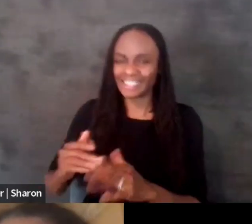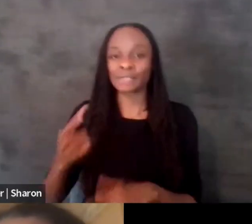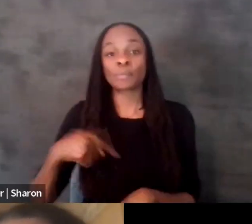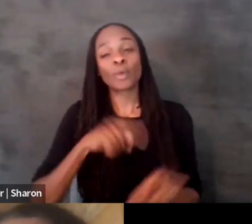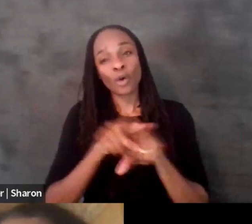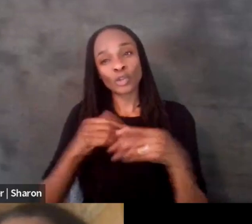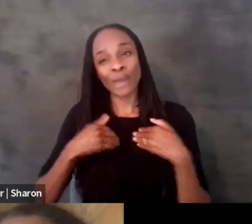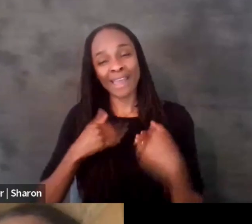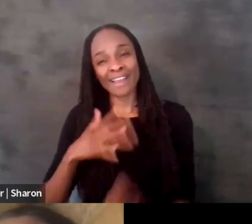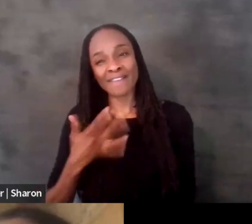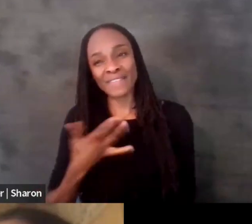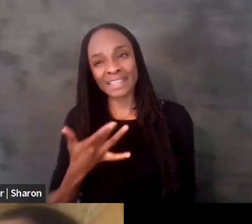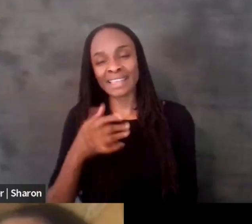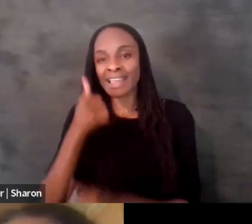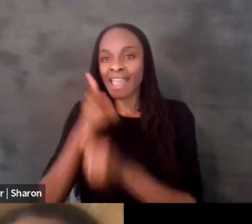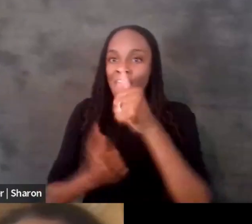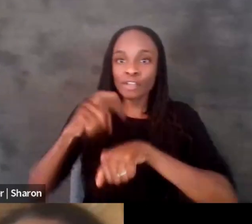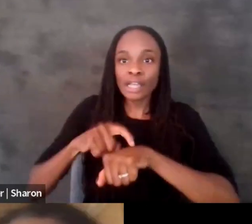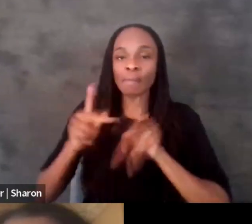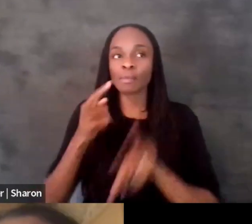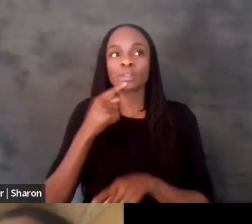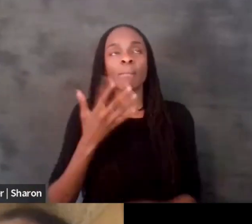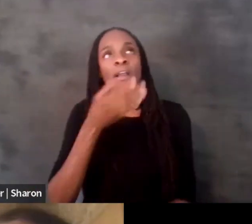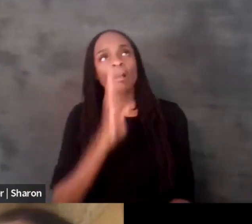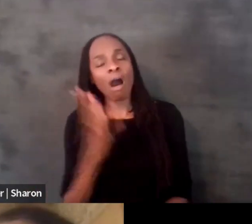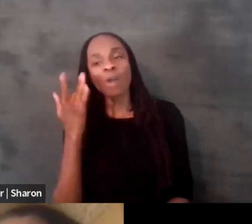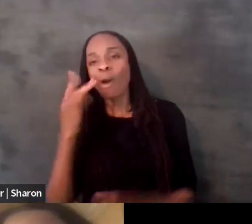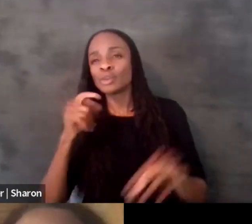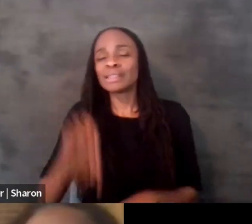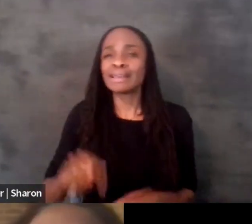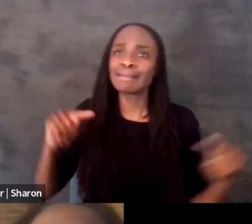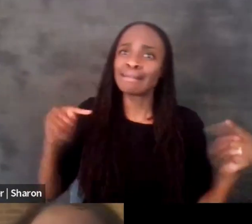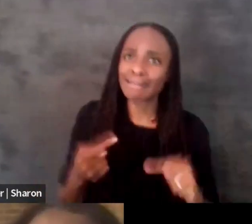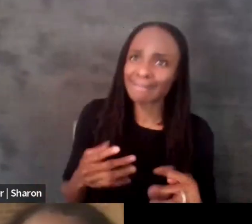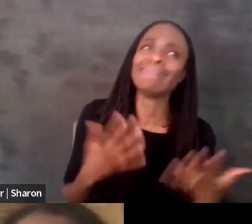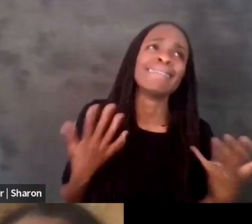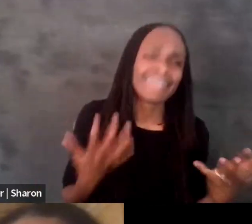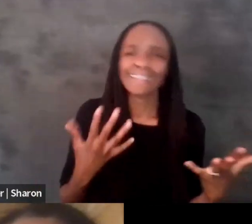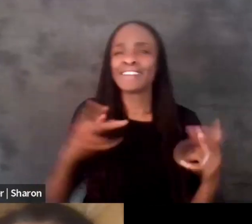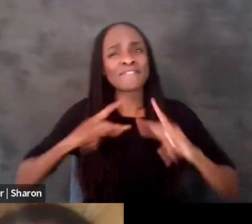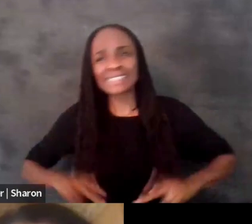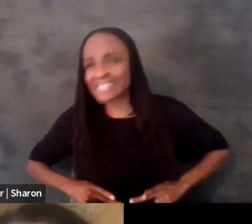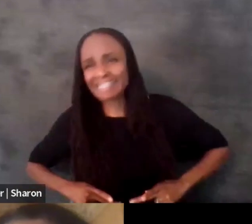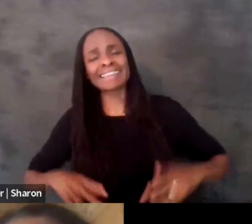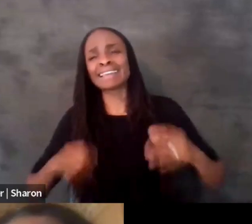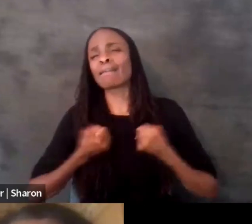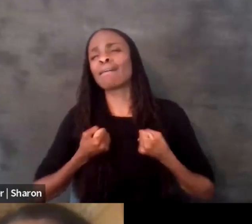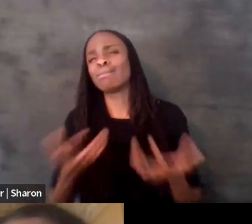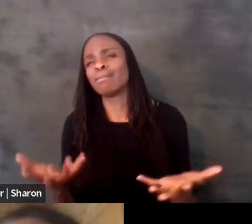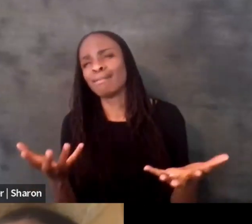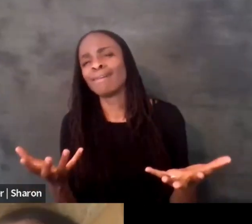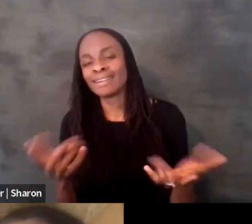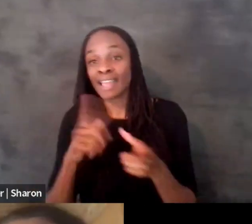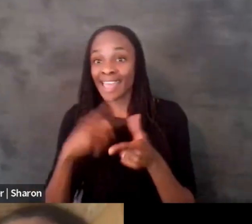feeling that every time we were like, oh my God, why are we doing this? And it's so painful and it's so like physically draining.